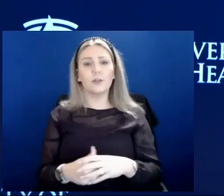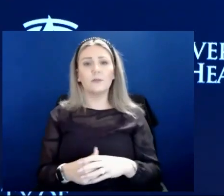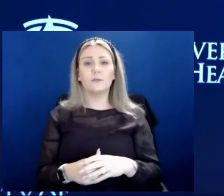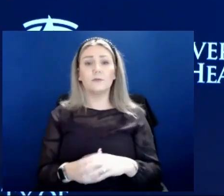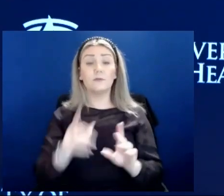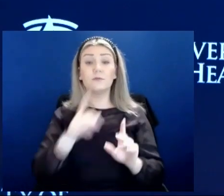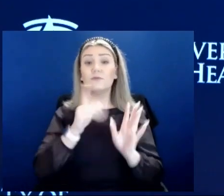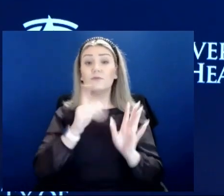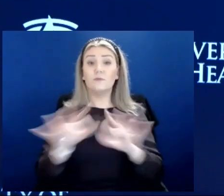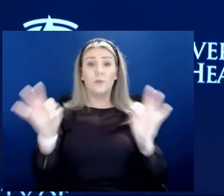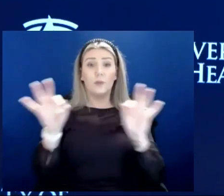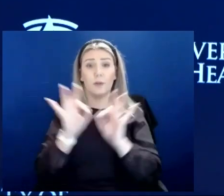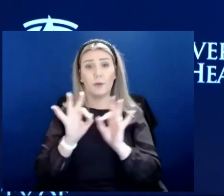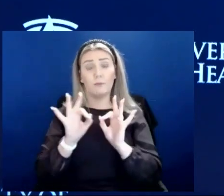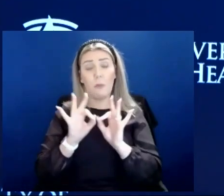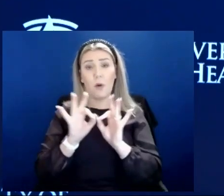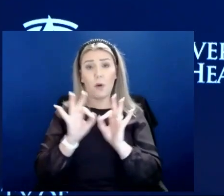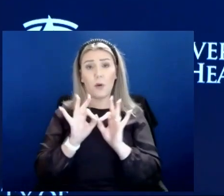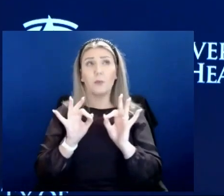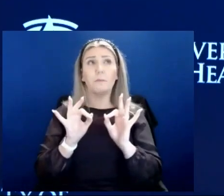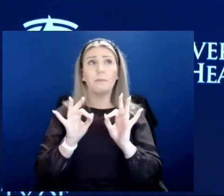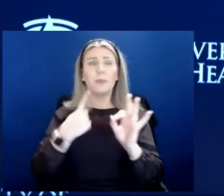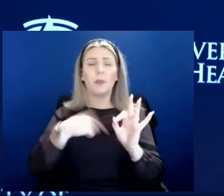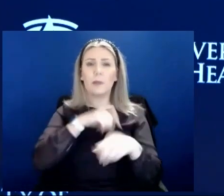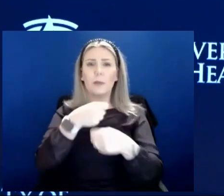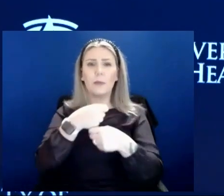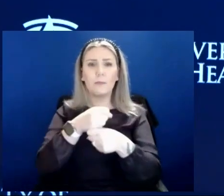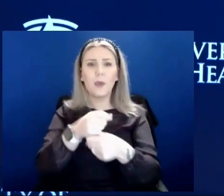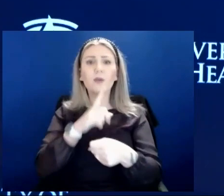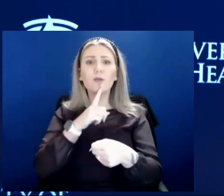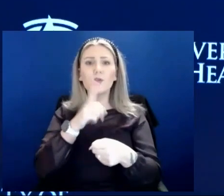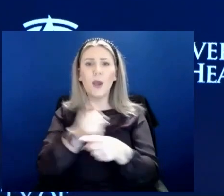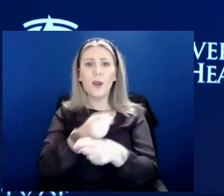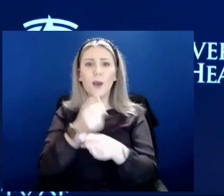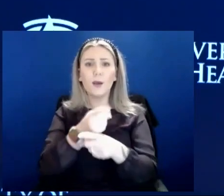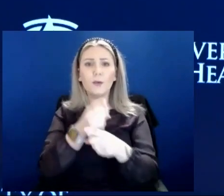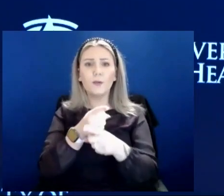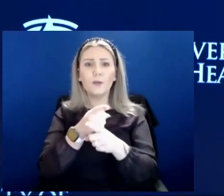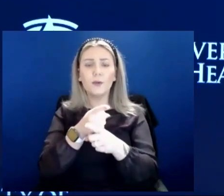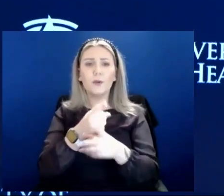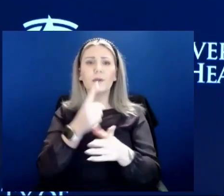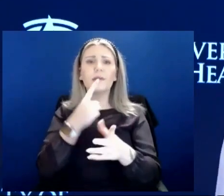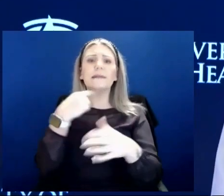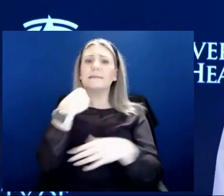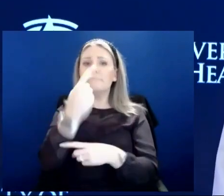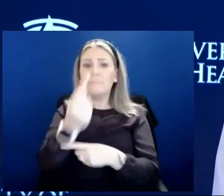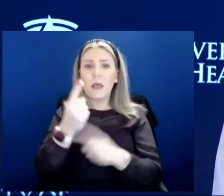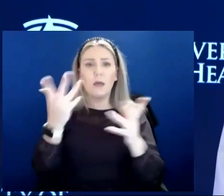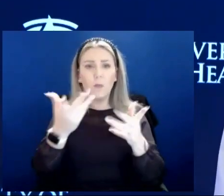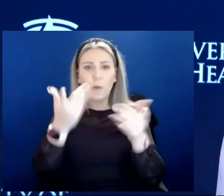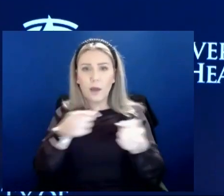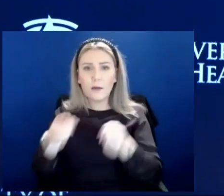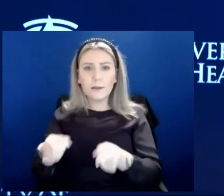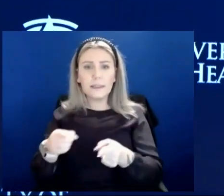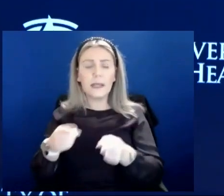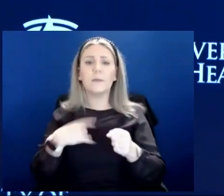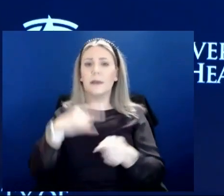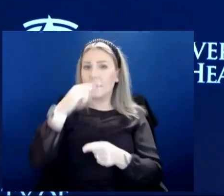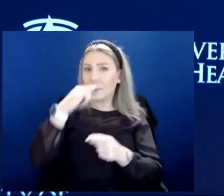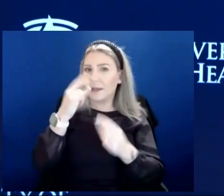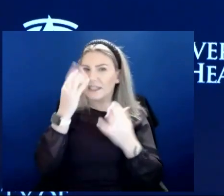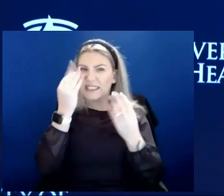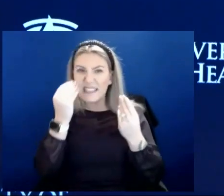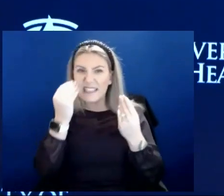we're making sure that we're accurately portraying what's going on. We've had kids, think that the